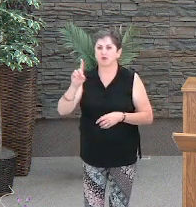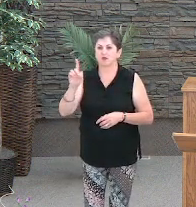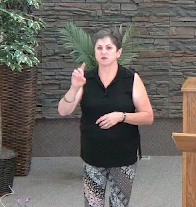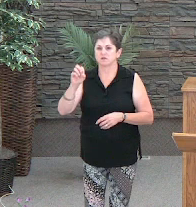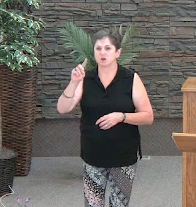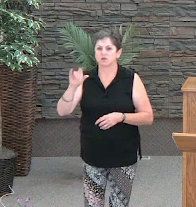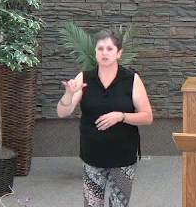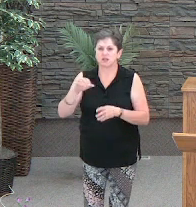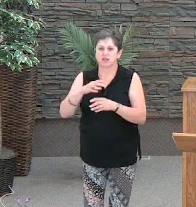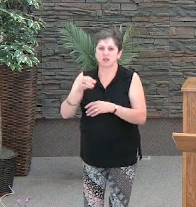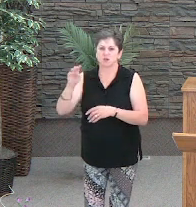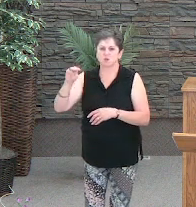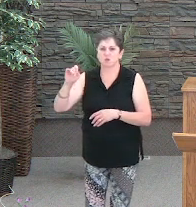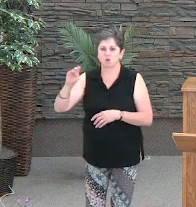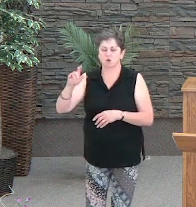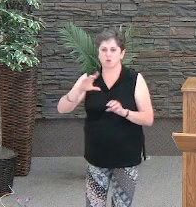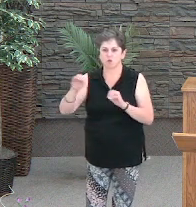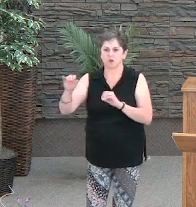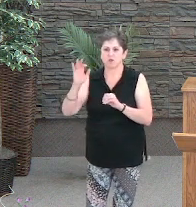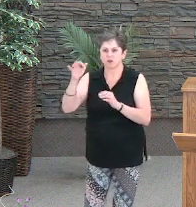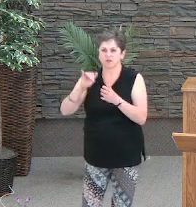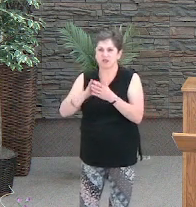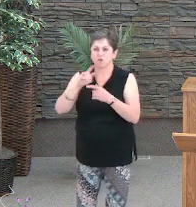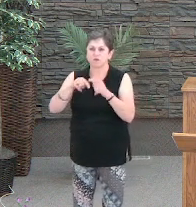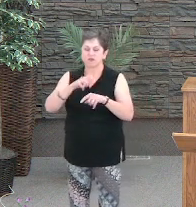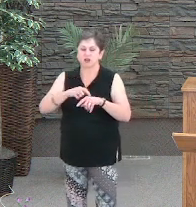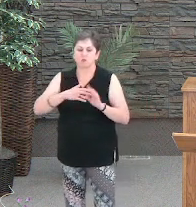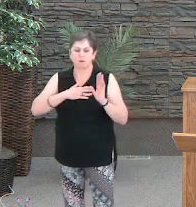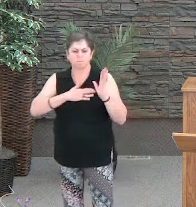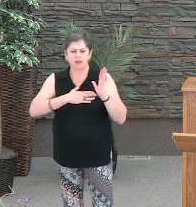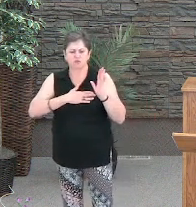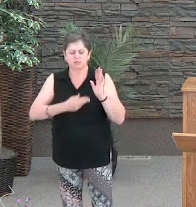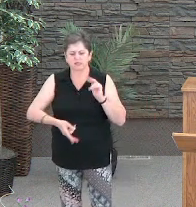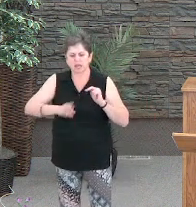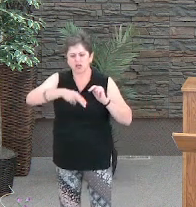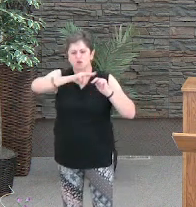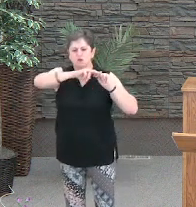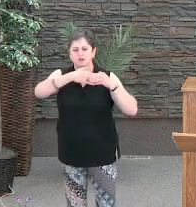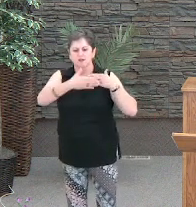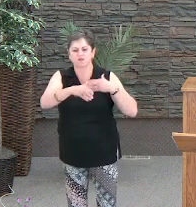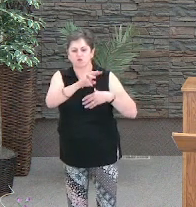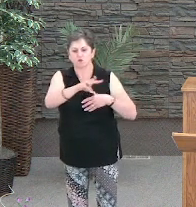moral movement. He preaches this at the time when patriotism had swelled following